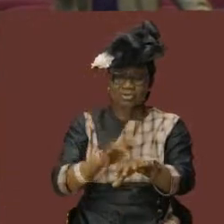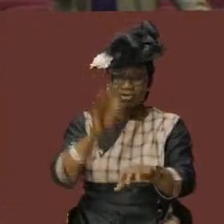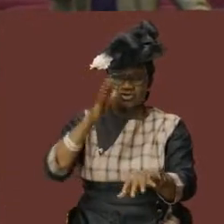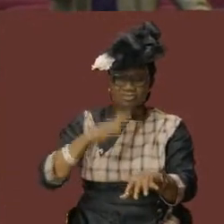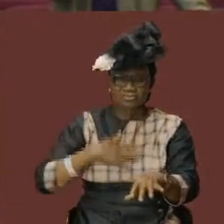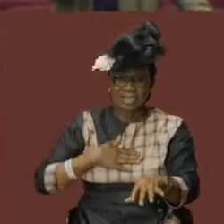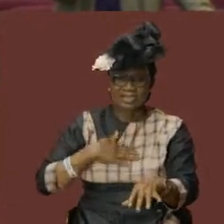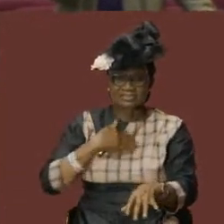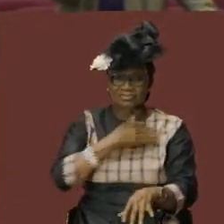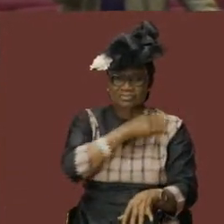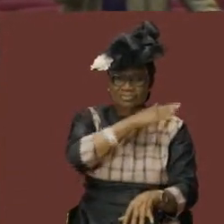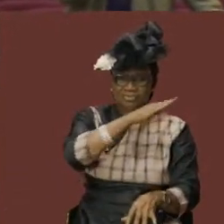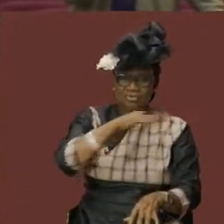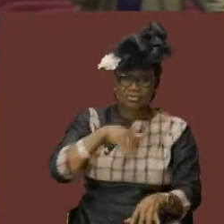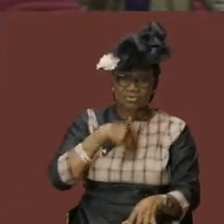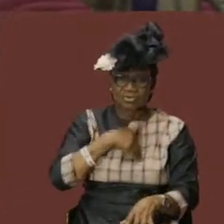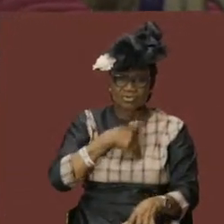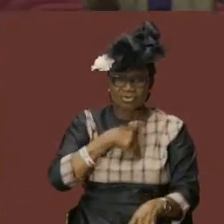touch my